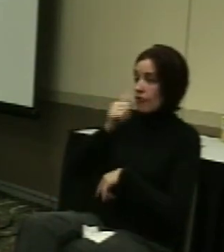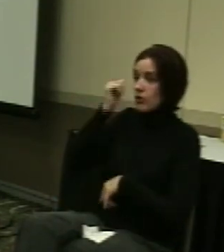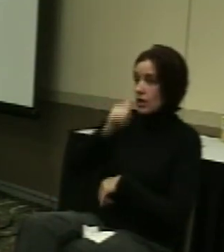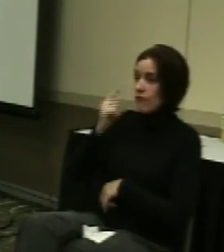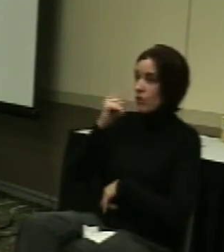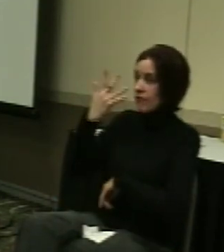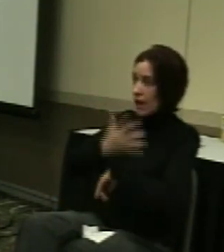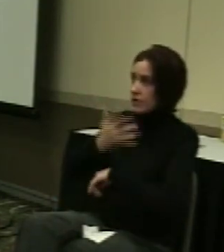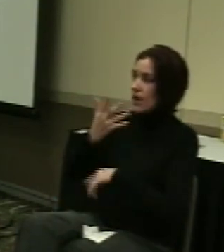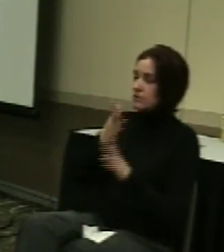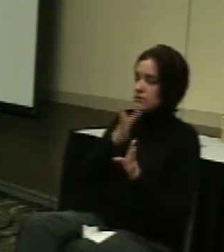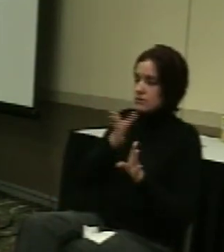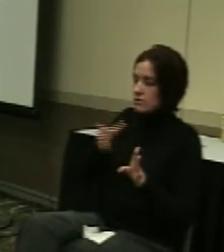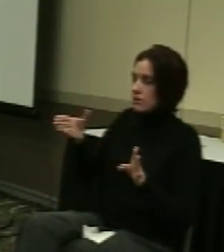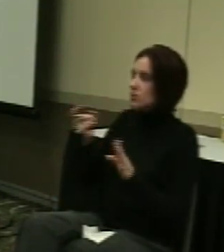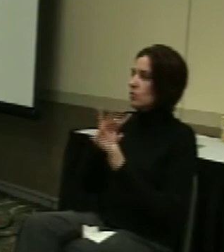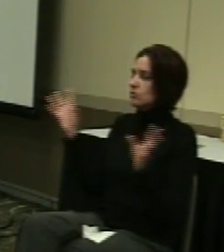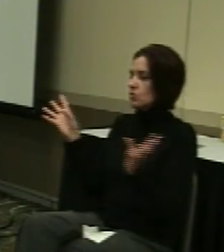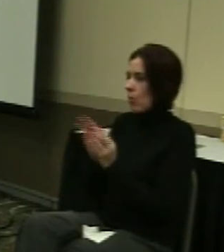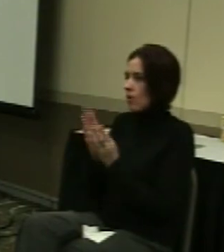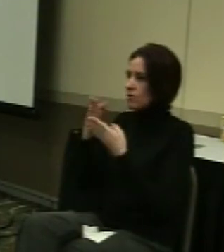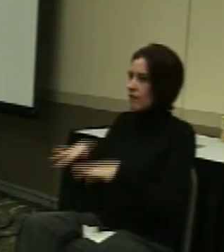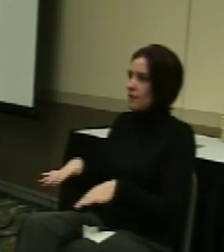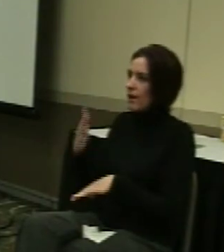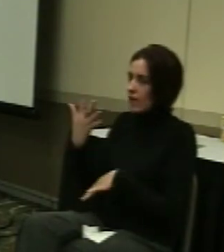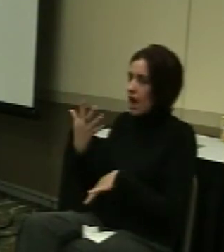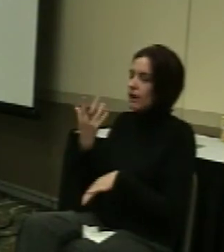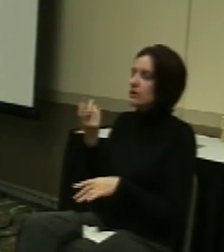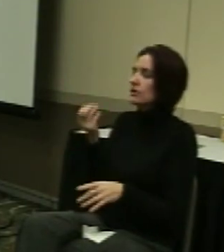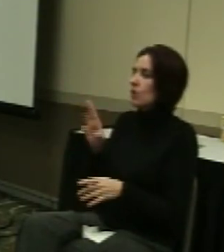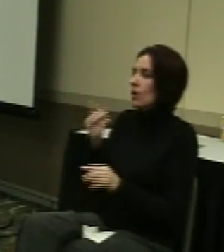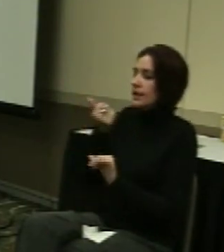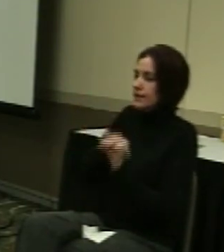the entire duration. Your choice, do you want